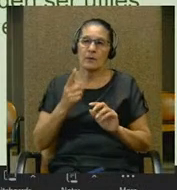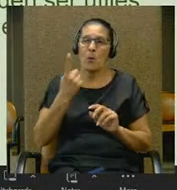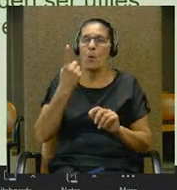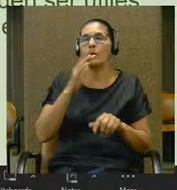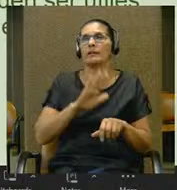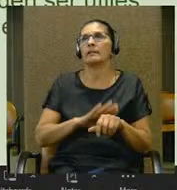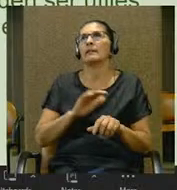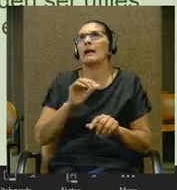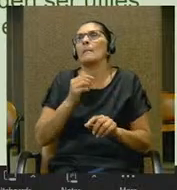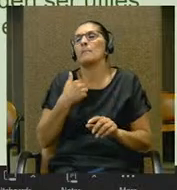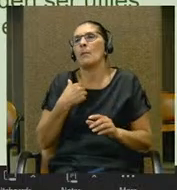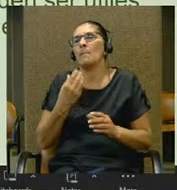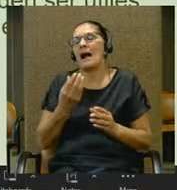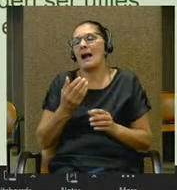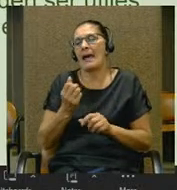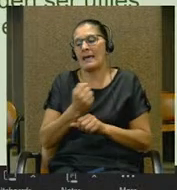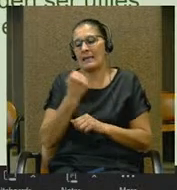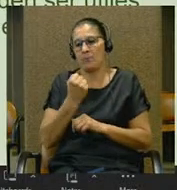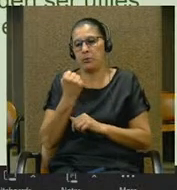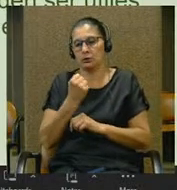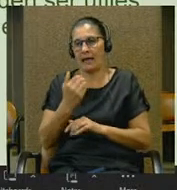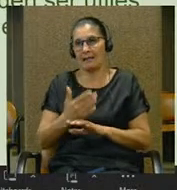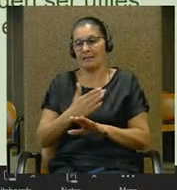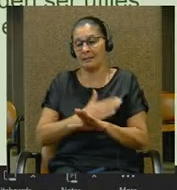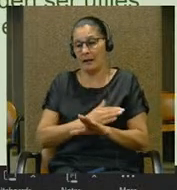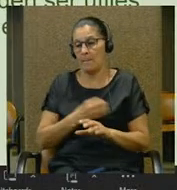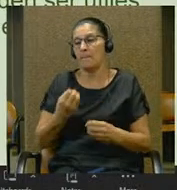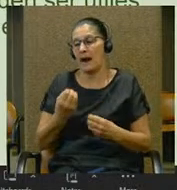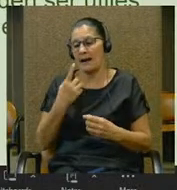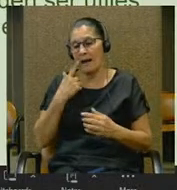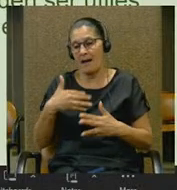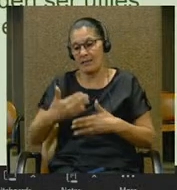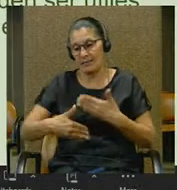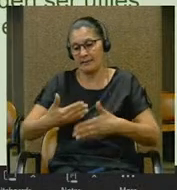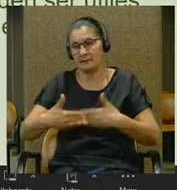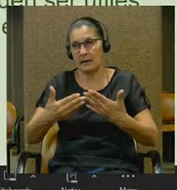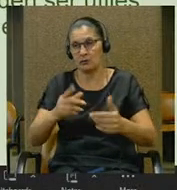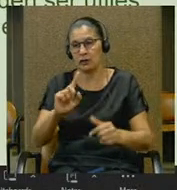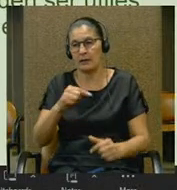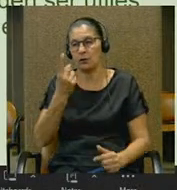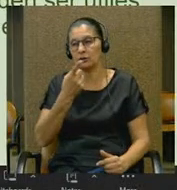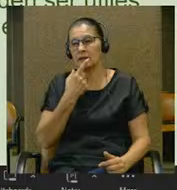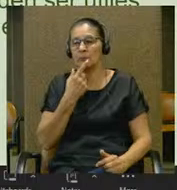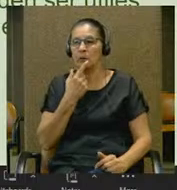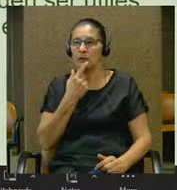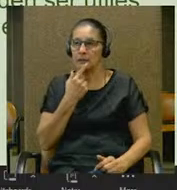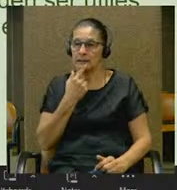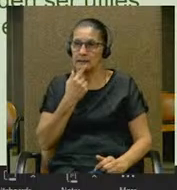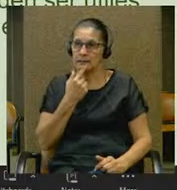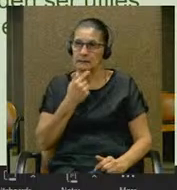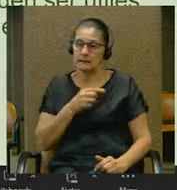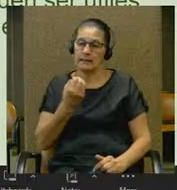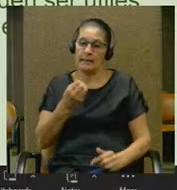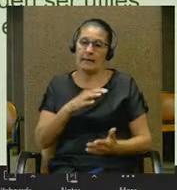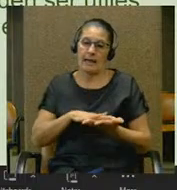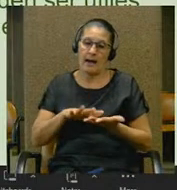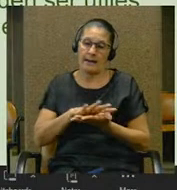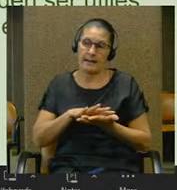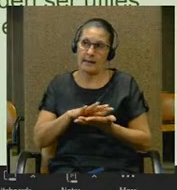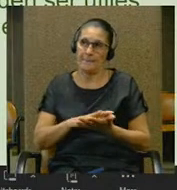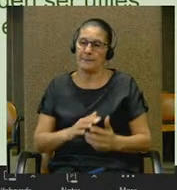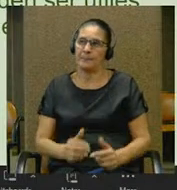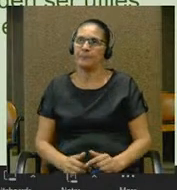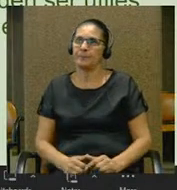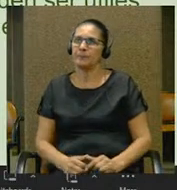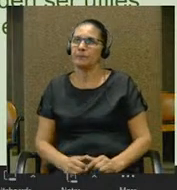this could be time gained, and this could be very important to carry out other kinds of policies in